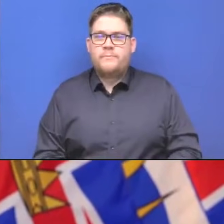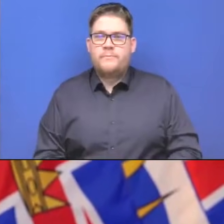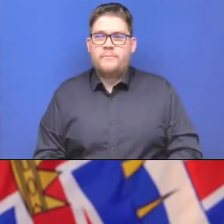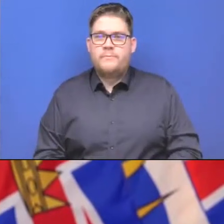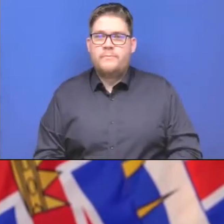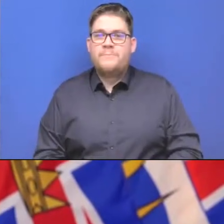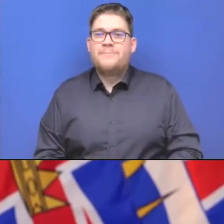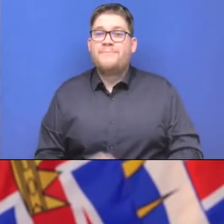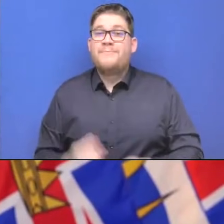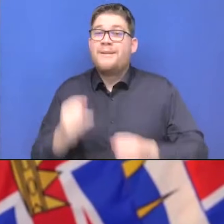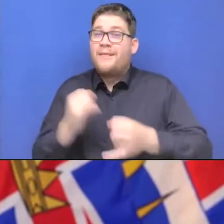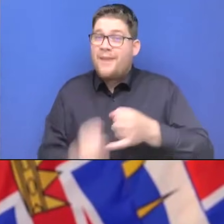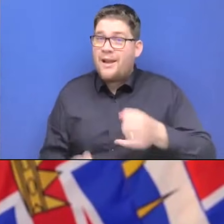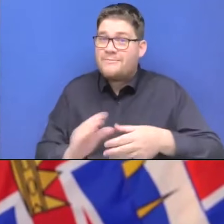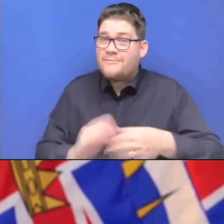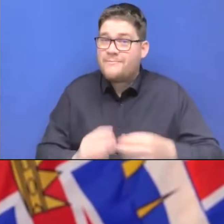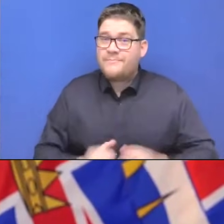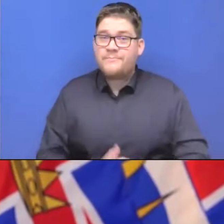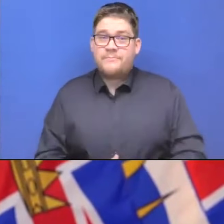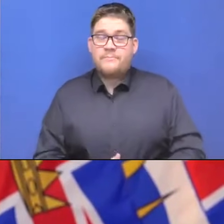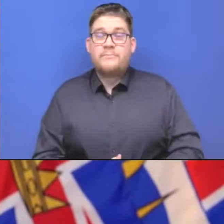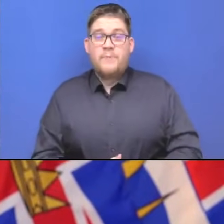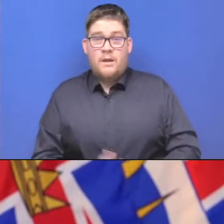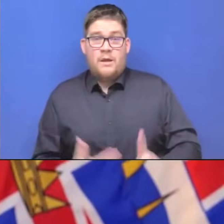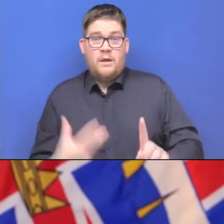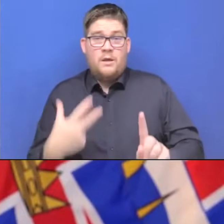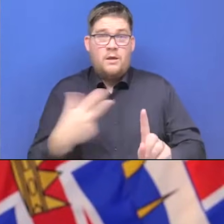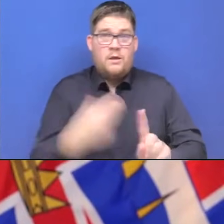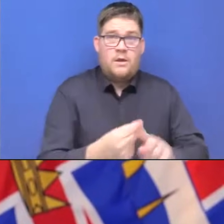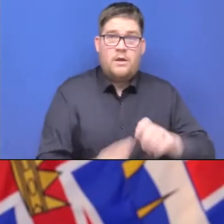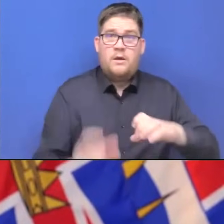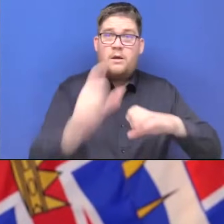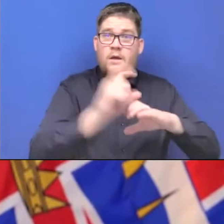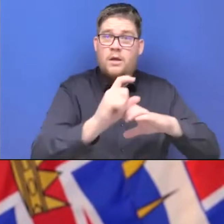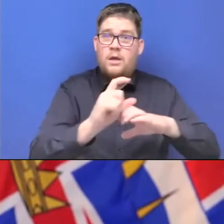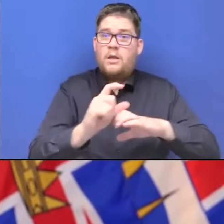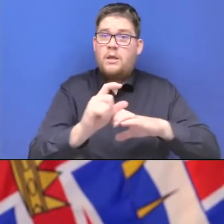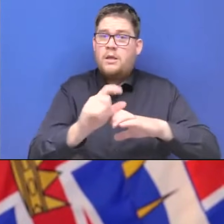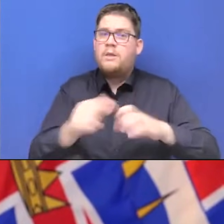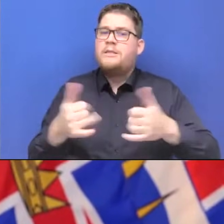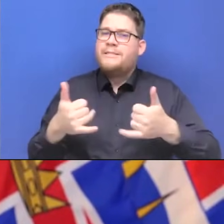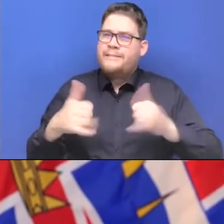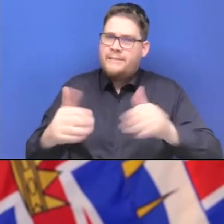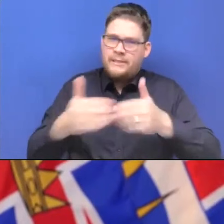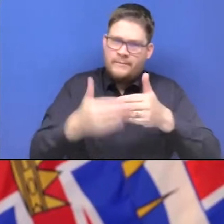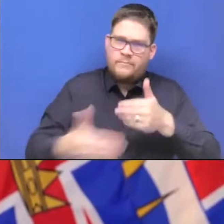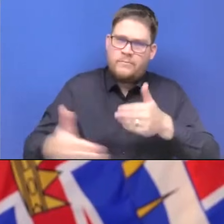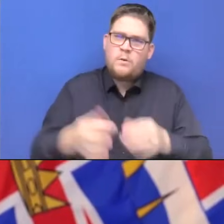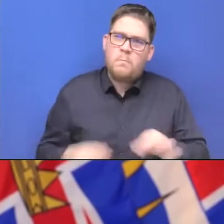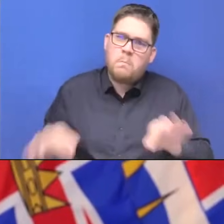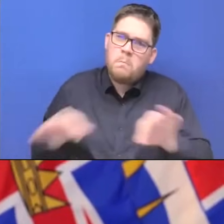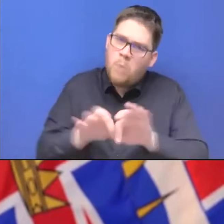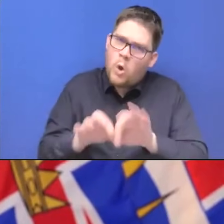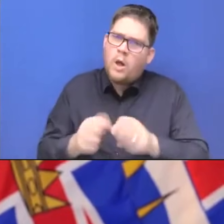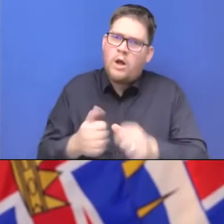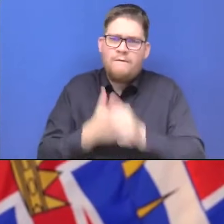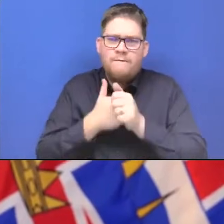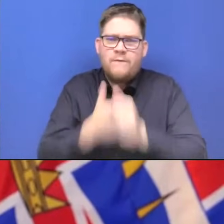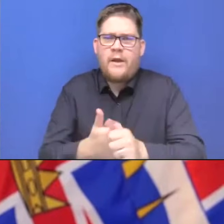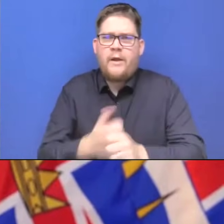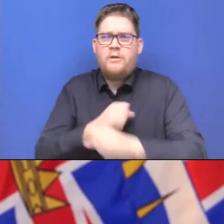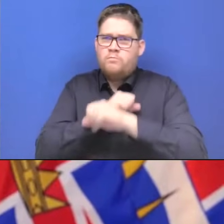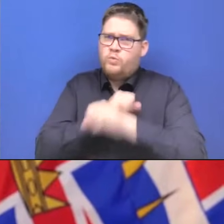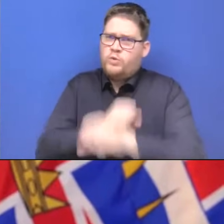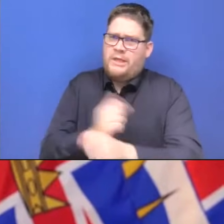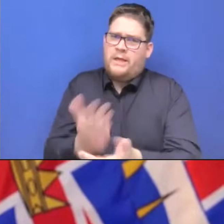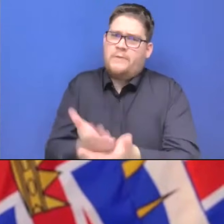with booster doses, we need to continue to take the precautions that we know work to protect us and to protect our communities. These